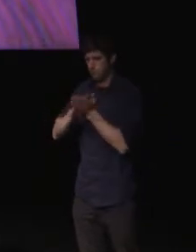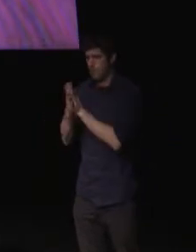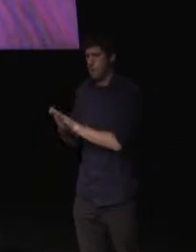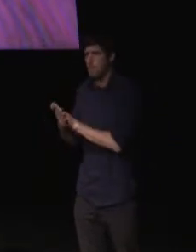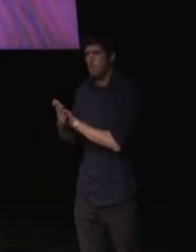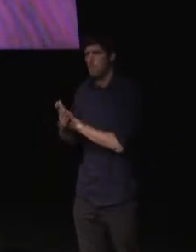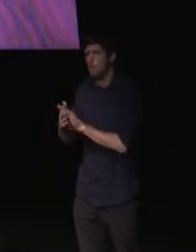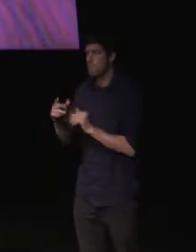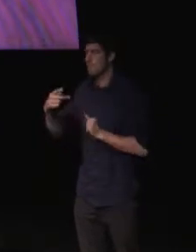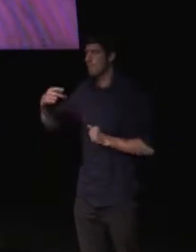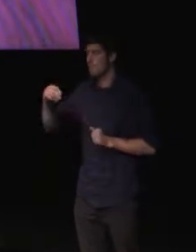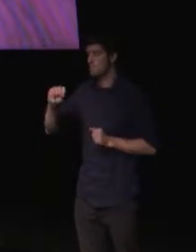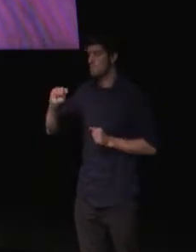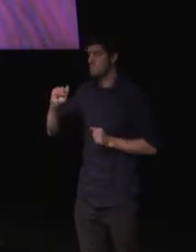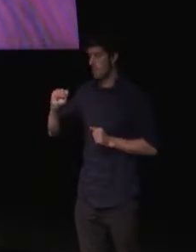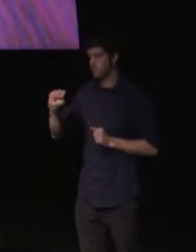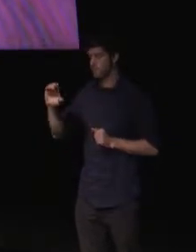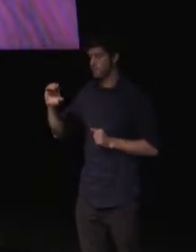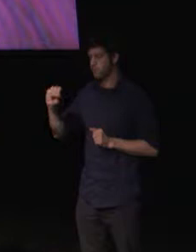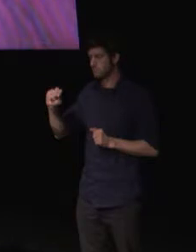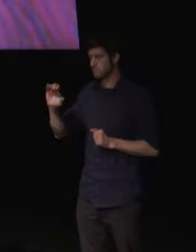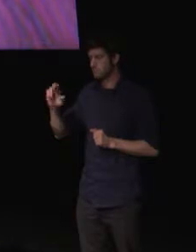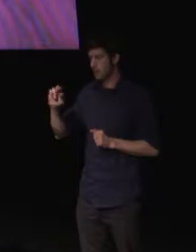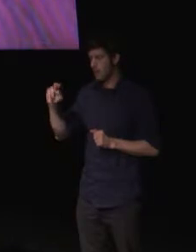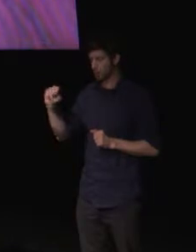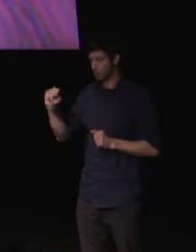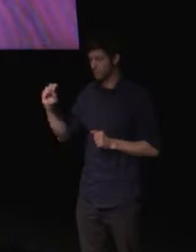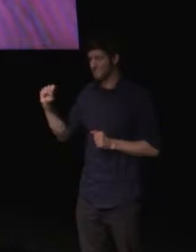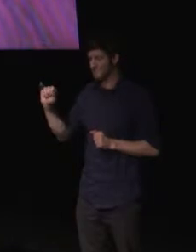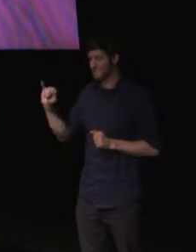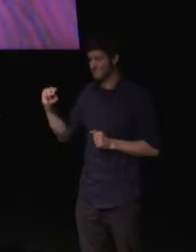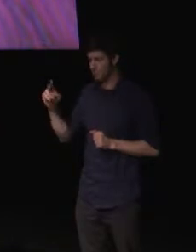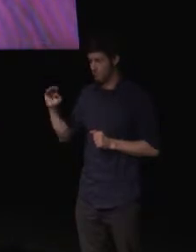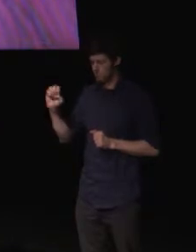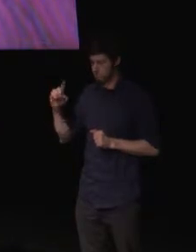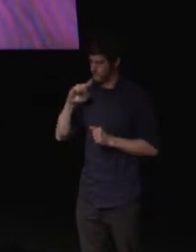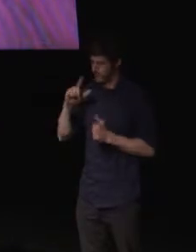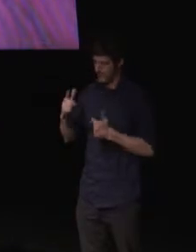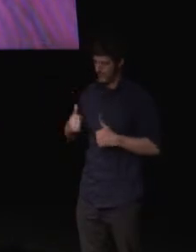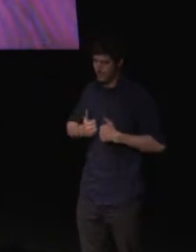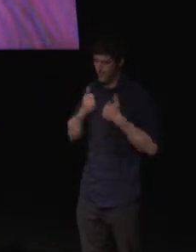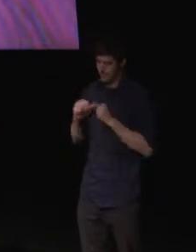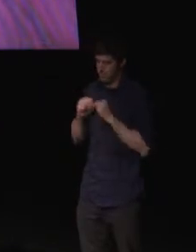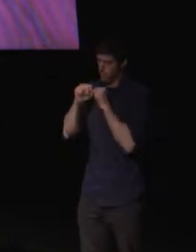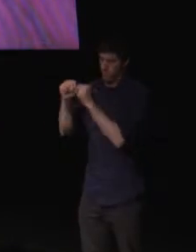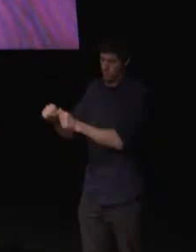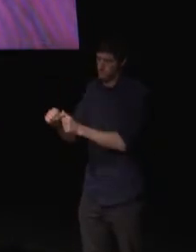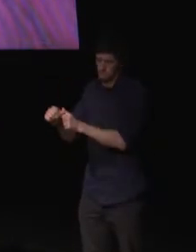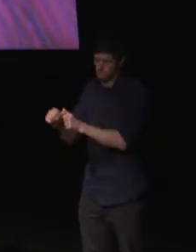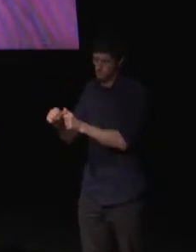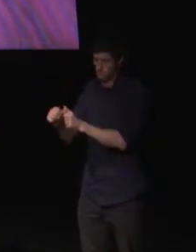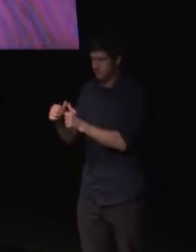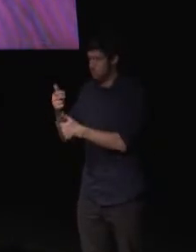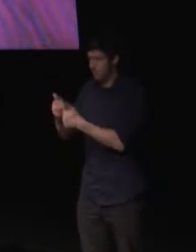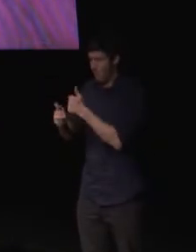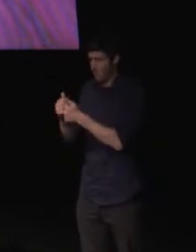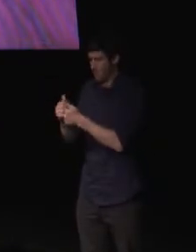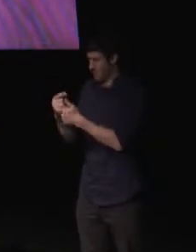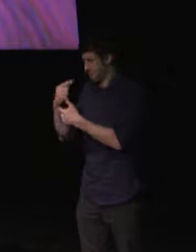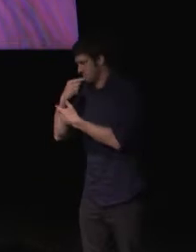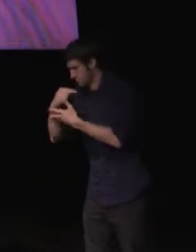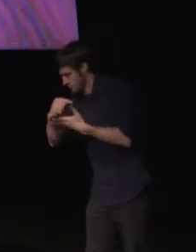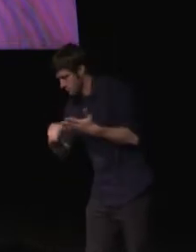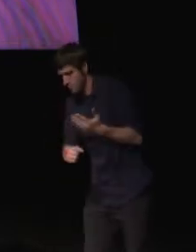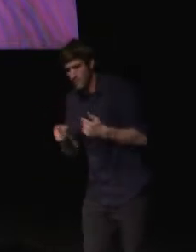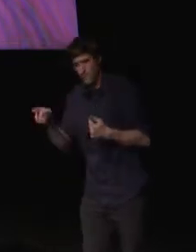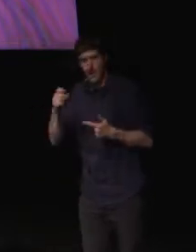is a lifelong issue that will give you these issues, almost to the end of time. So you have to get real strategic on